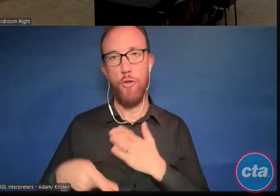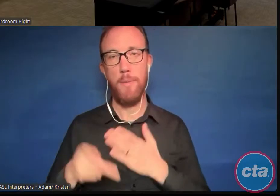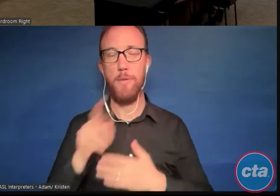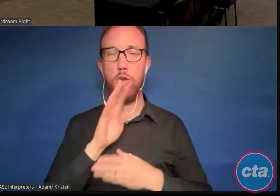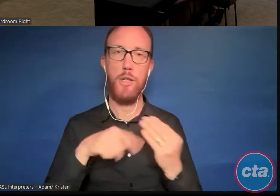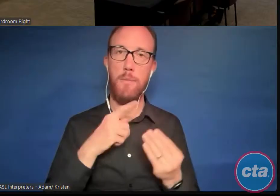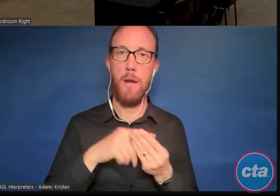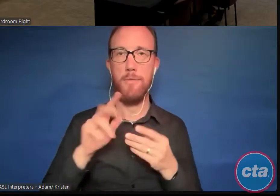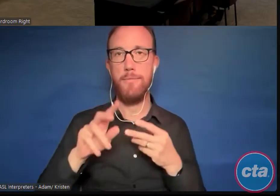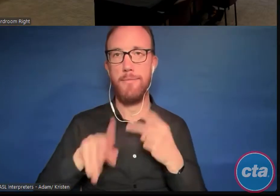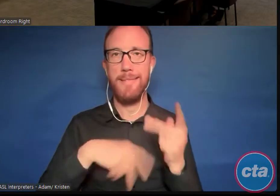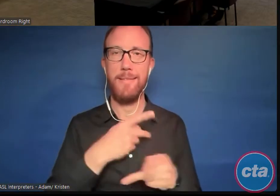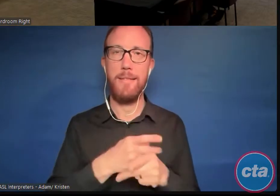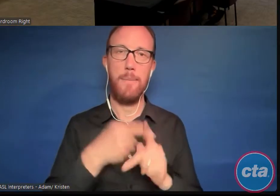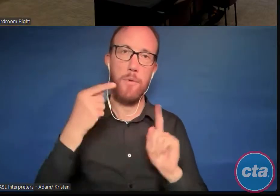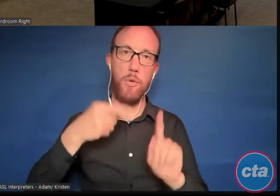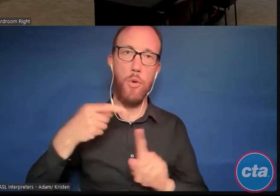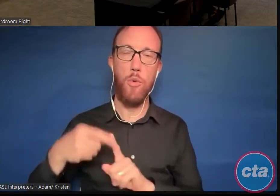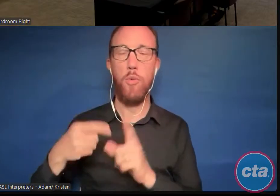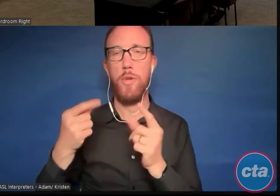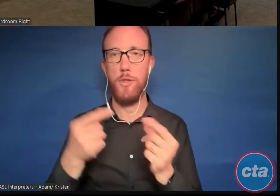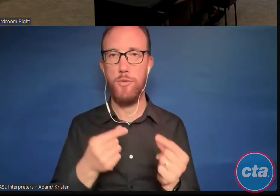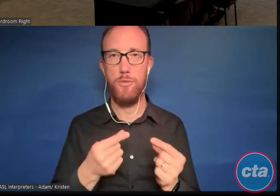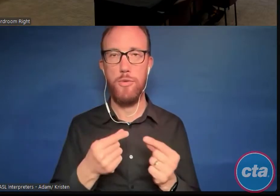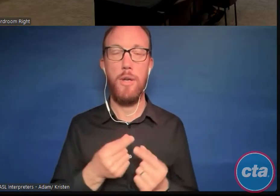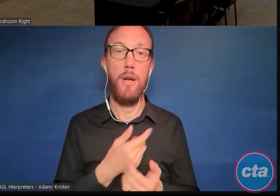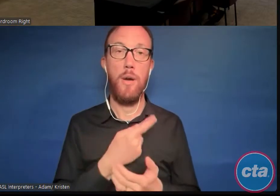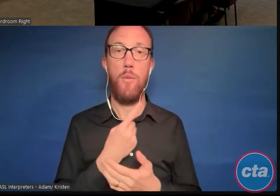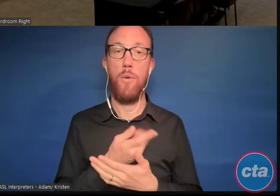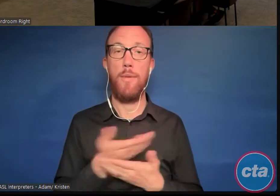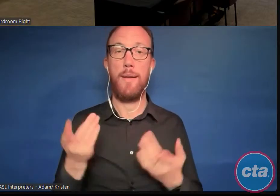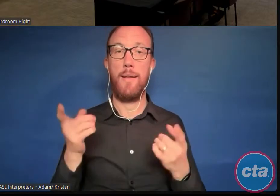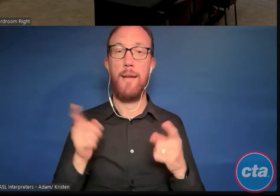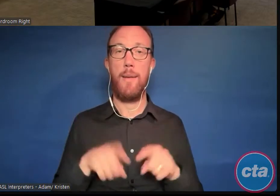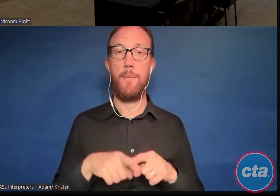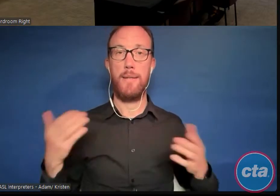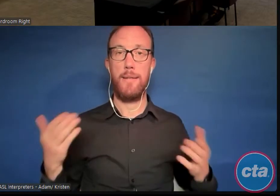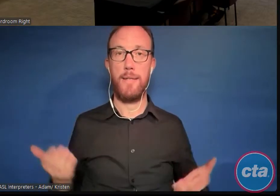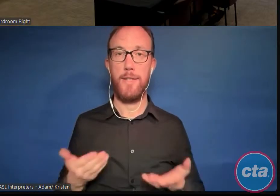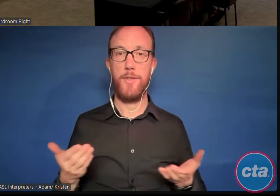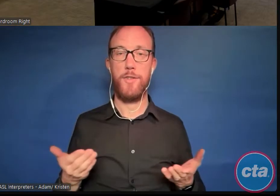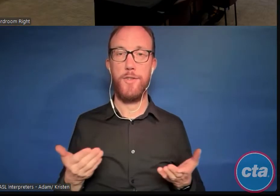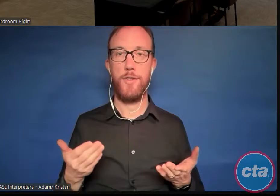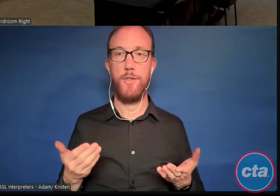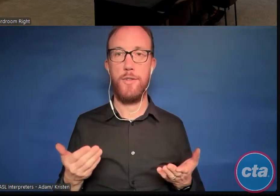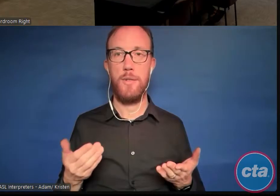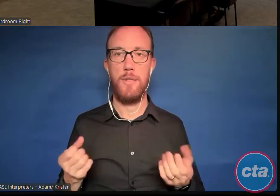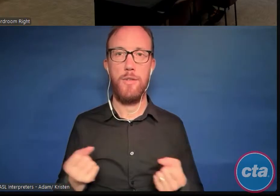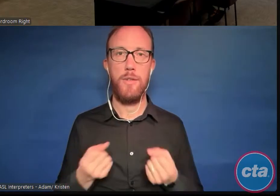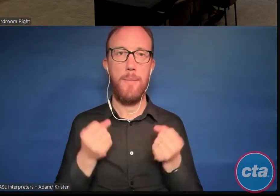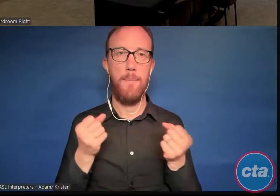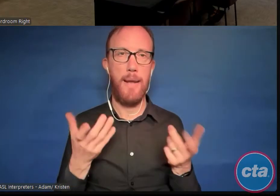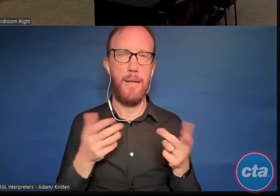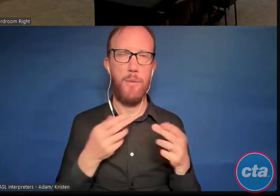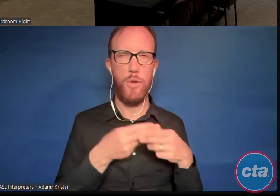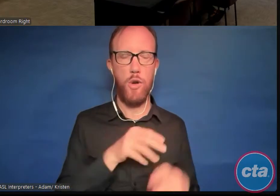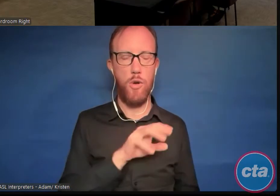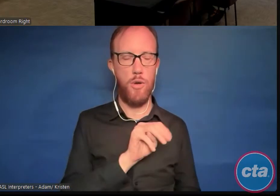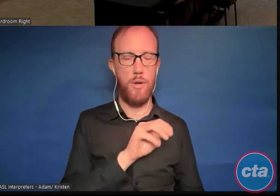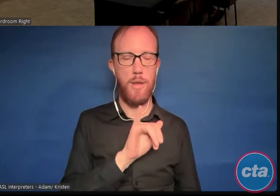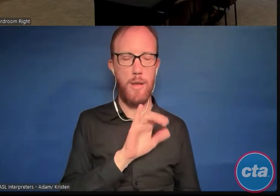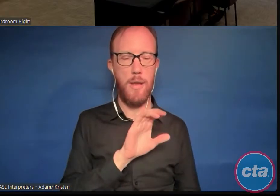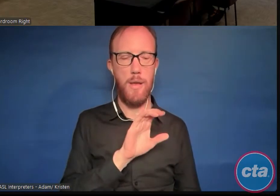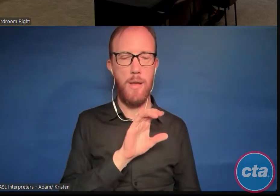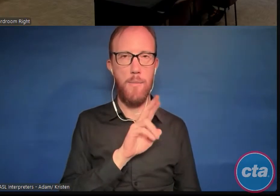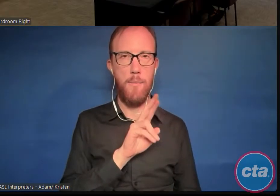going to do. One of the big deals that happened here is lots of micro packaging. So they may have